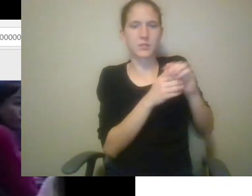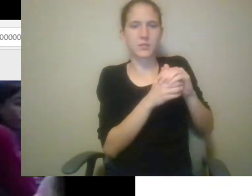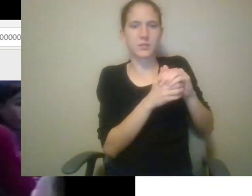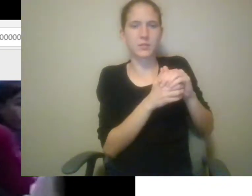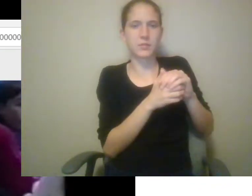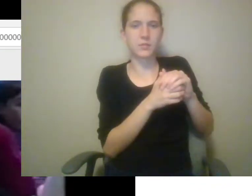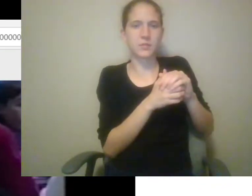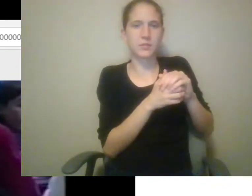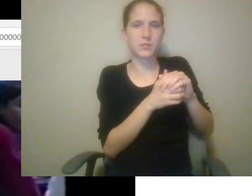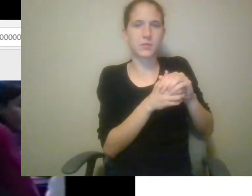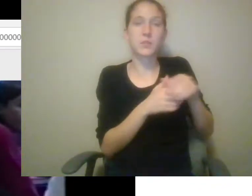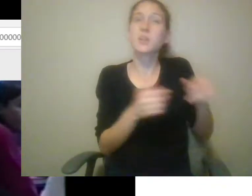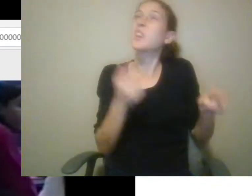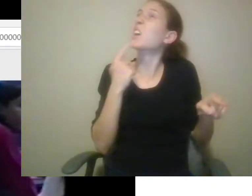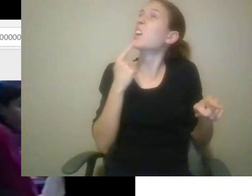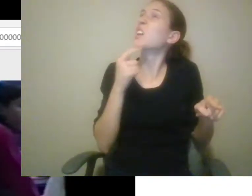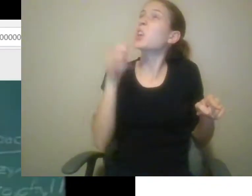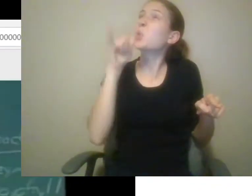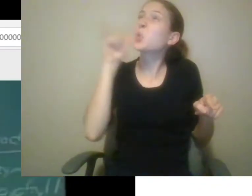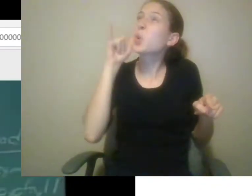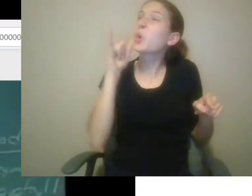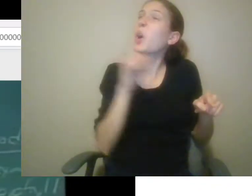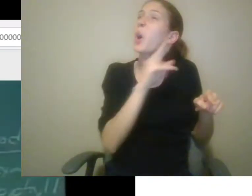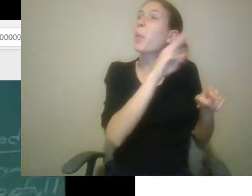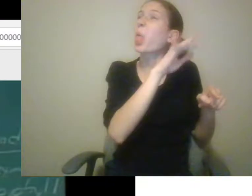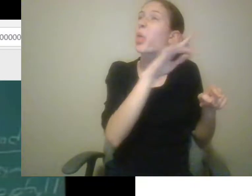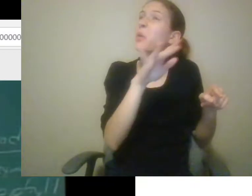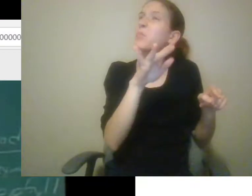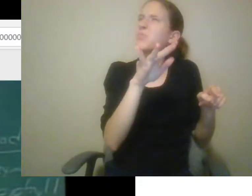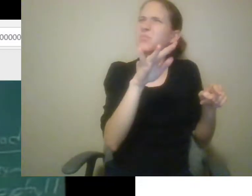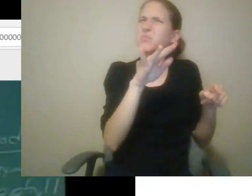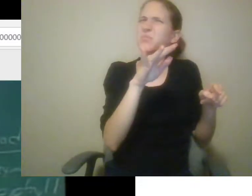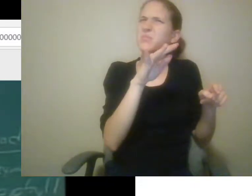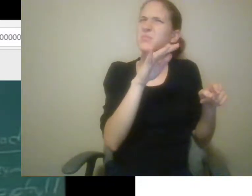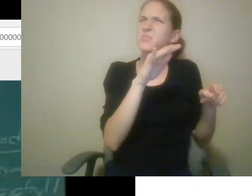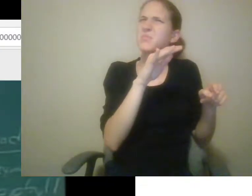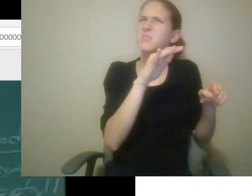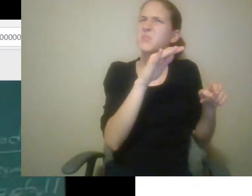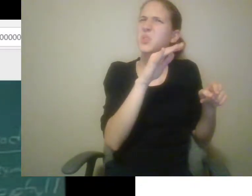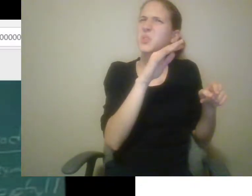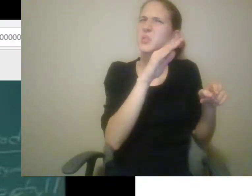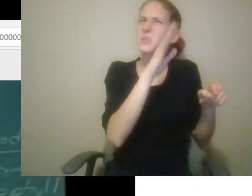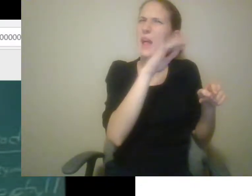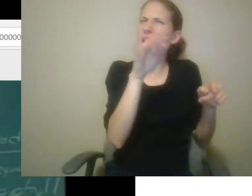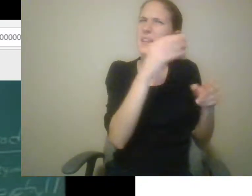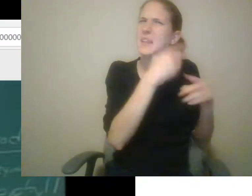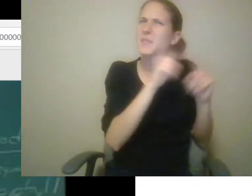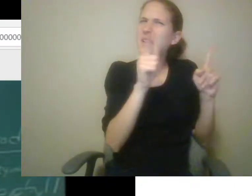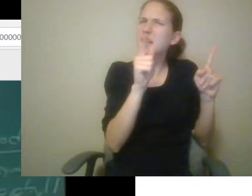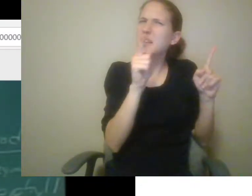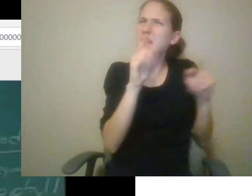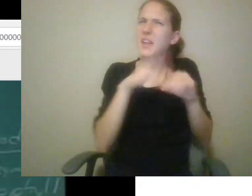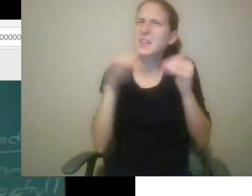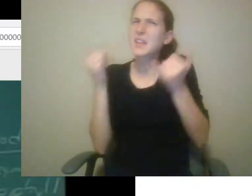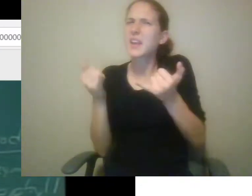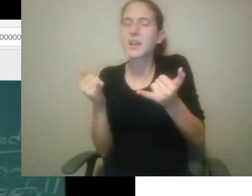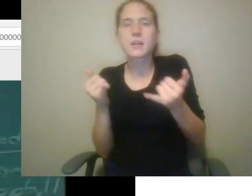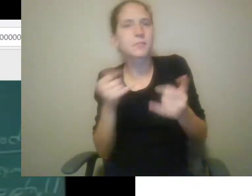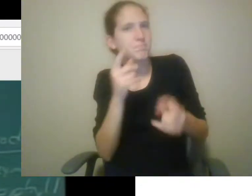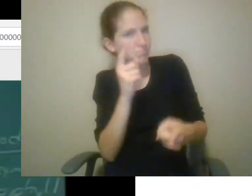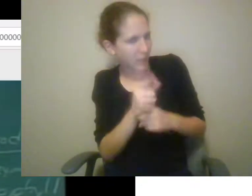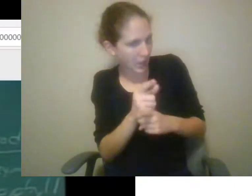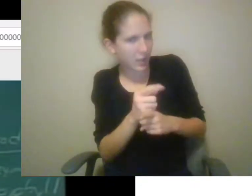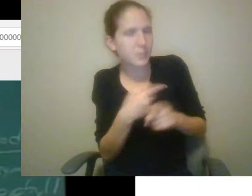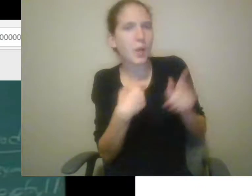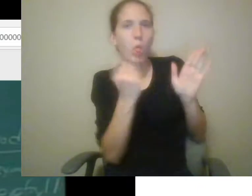I know. That's why I double-checked it and wrote it on the board. This is the correct spelling. Alright, that's why I wanted to double-check it, make sure you all have the correct spelling in your